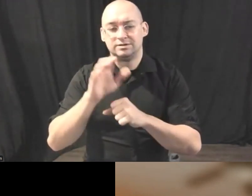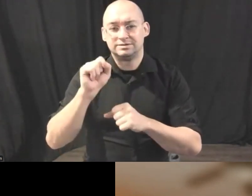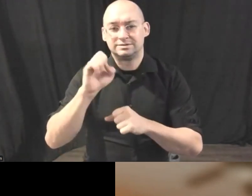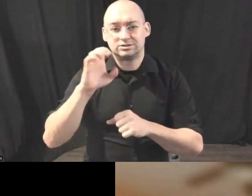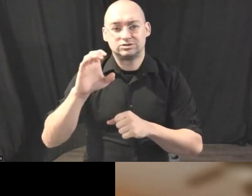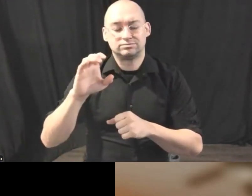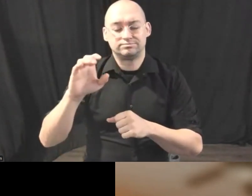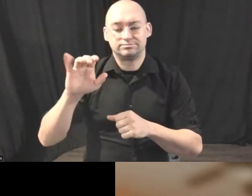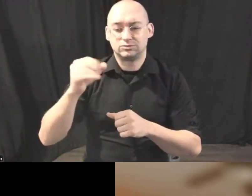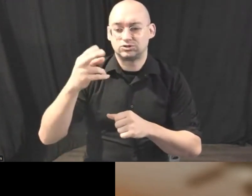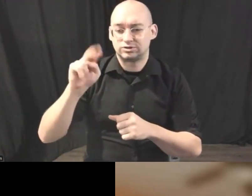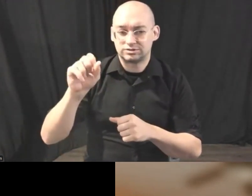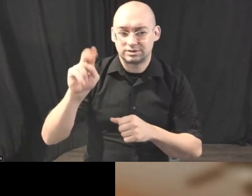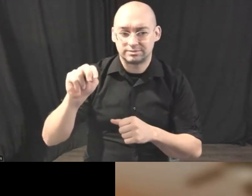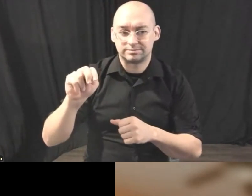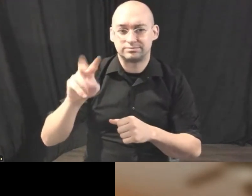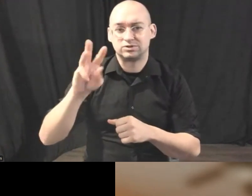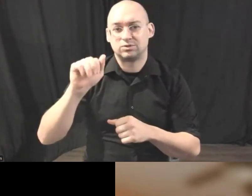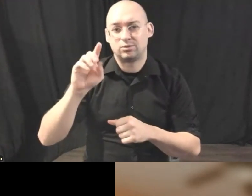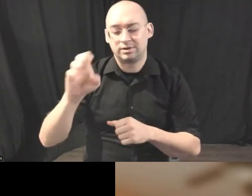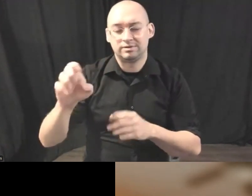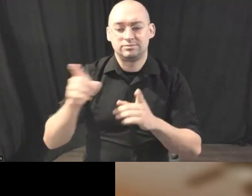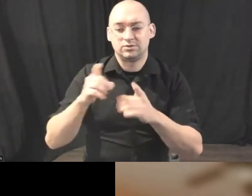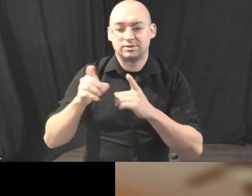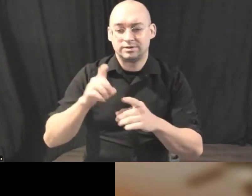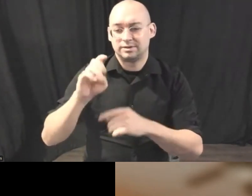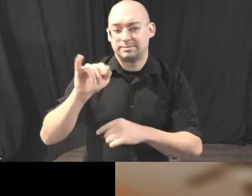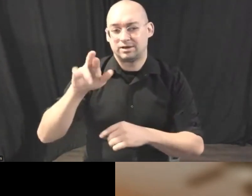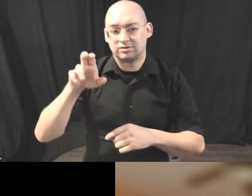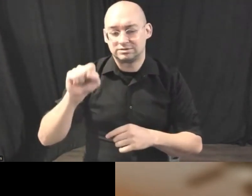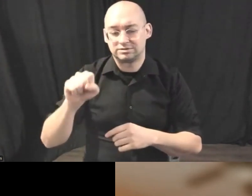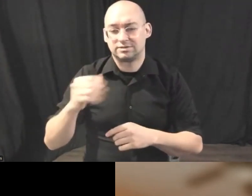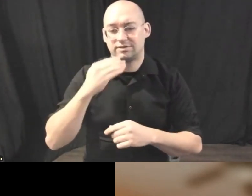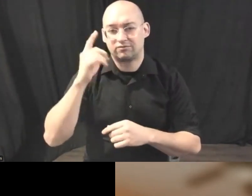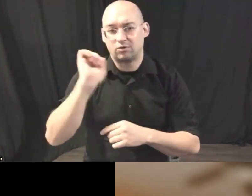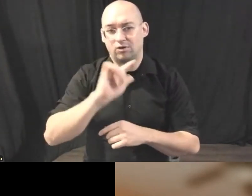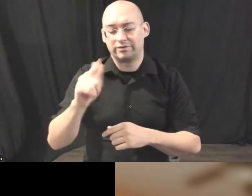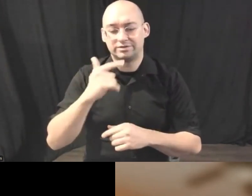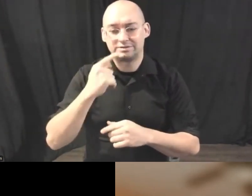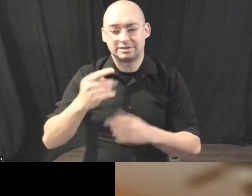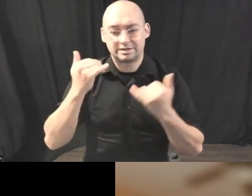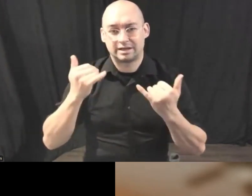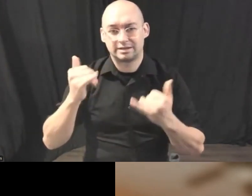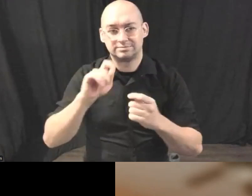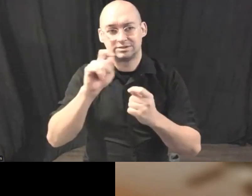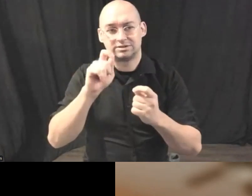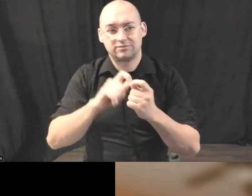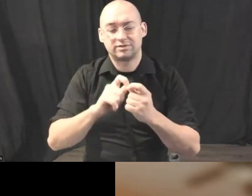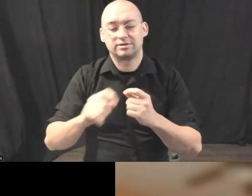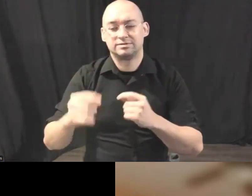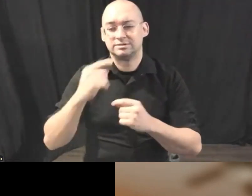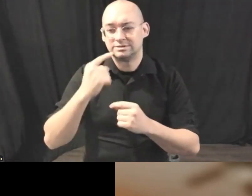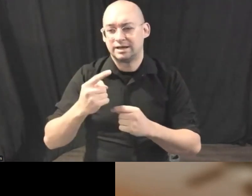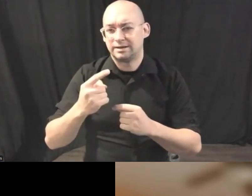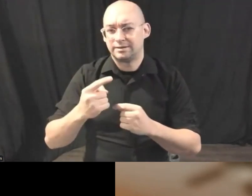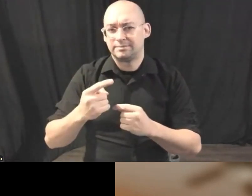Advisor McCoy-Wade, and Director Damaris. Thank you for all you've said today. I specifically wanted to just mention how